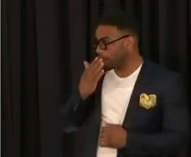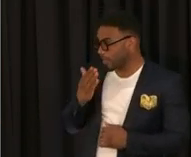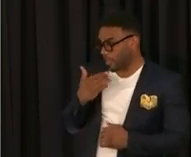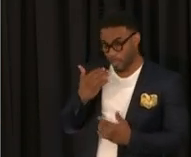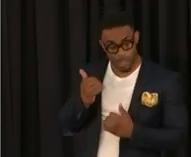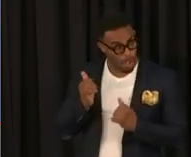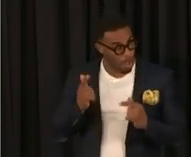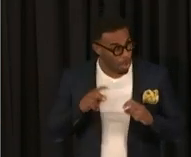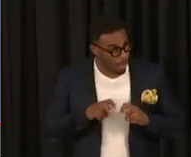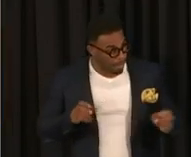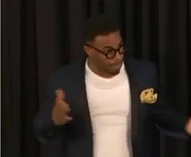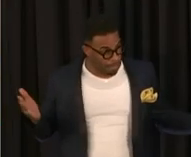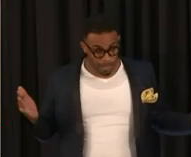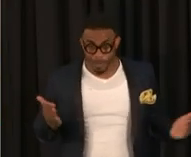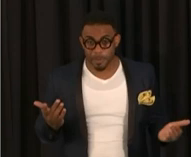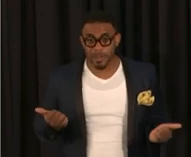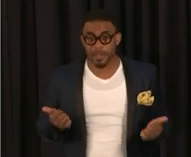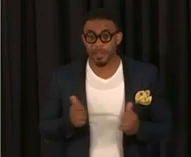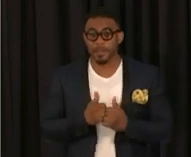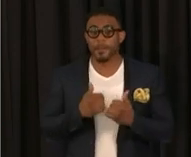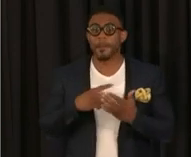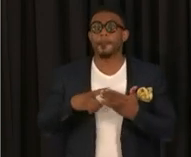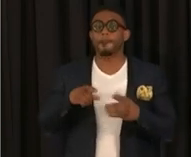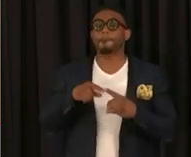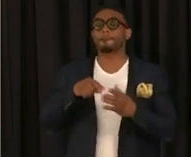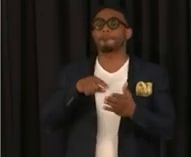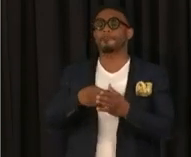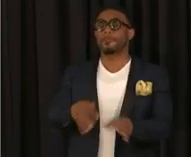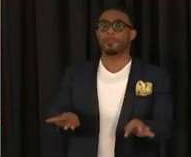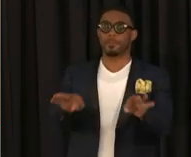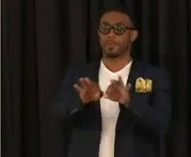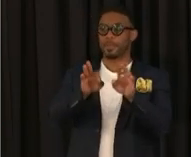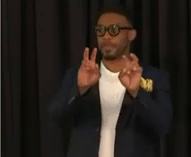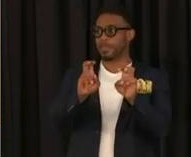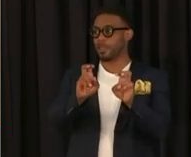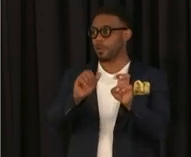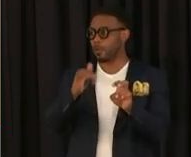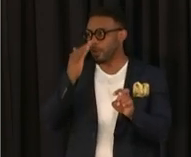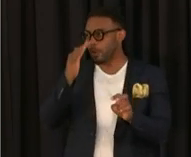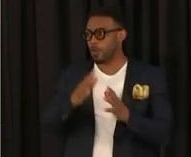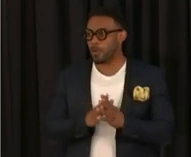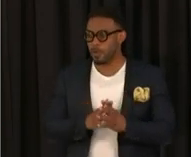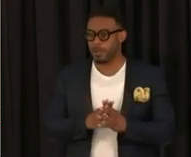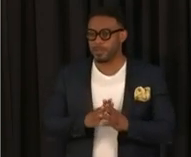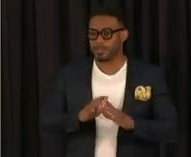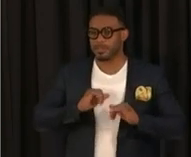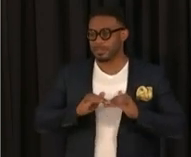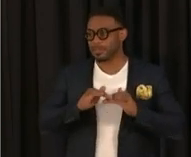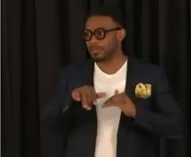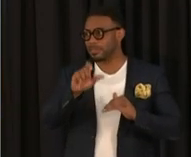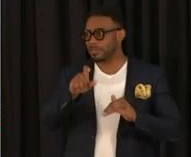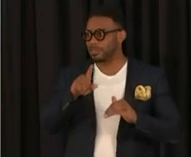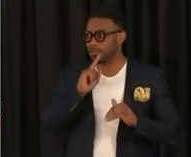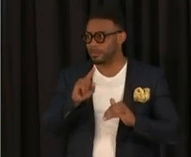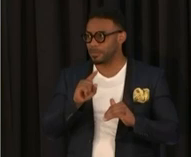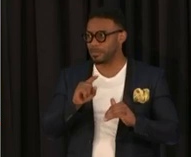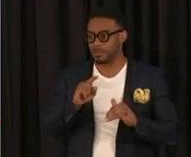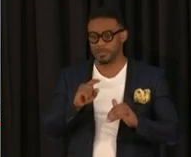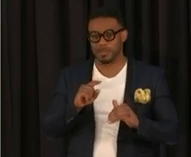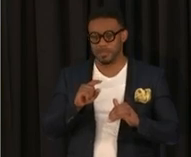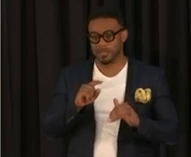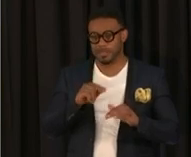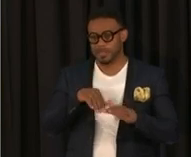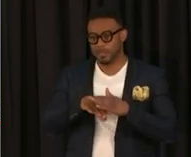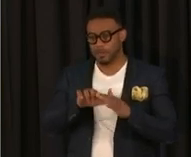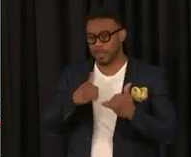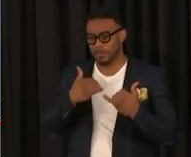I just want to thank all of our guests for coming together today to talk about this important issue. We know that sustainability needs to be accessible, and